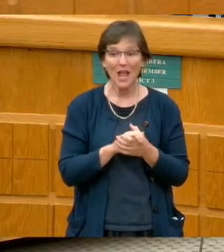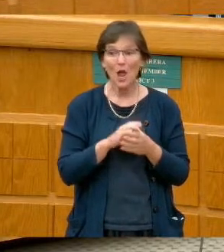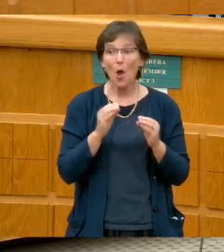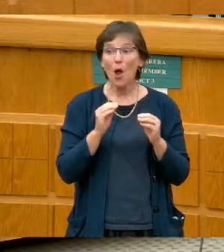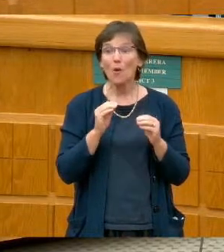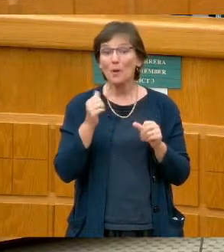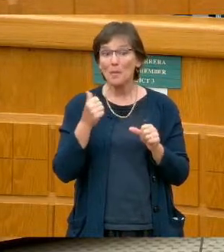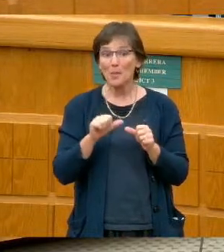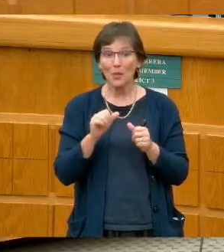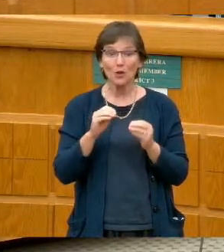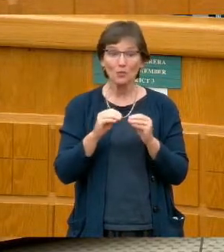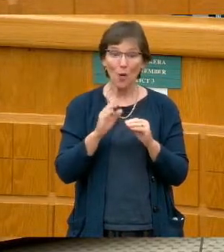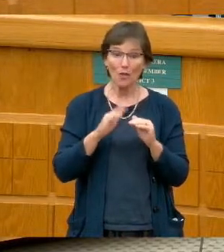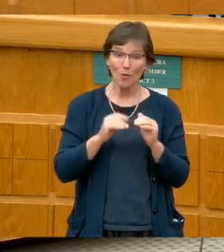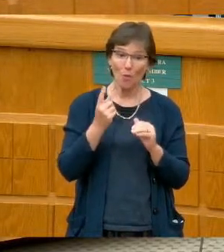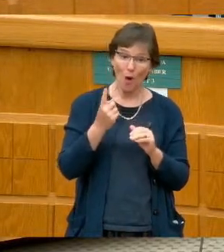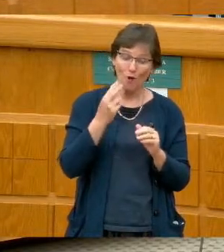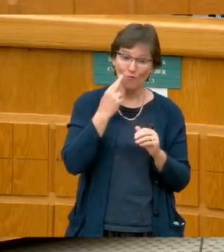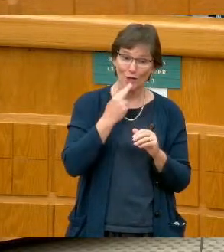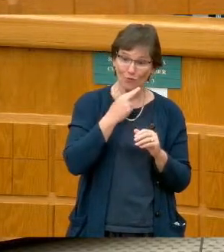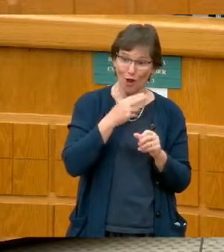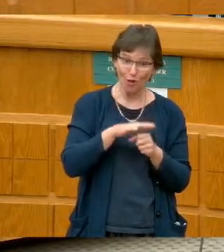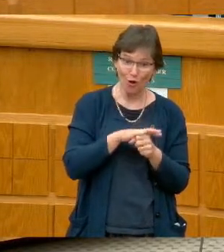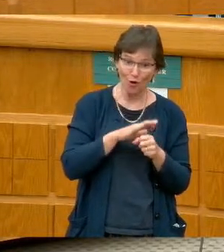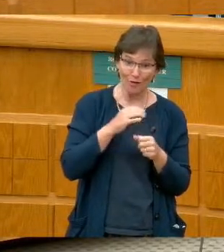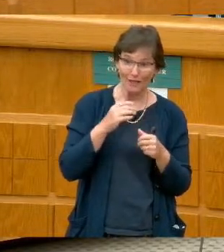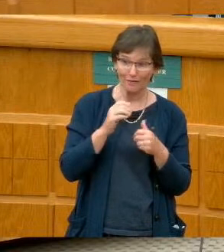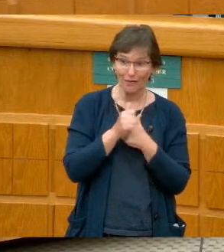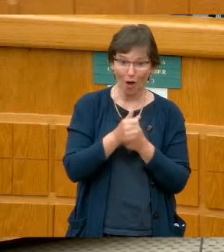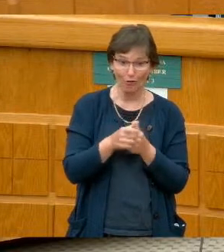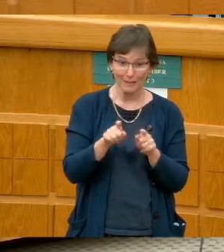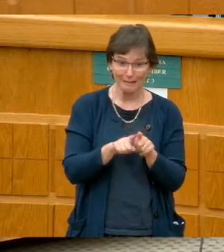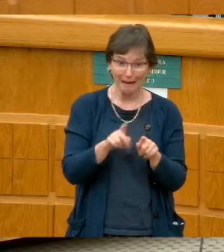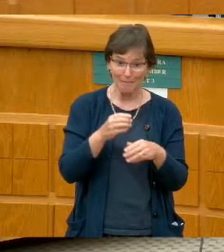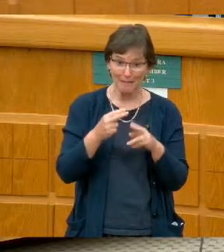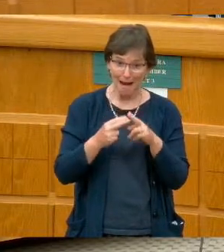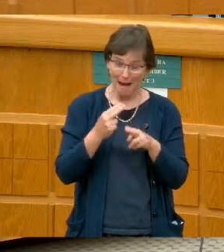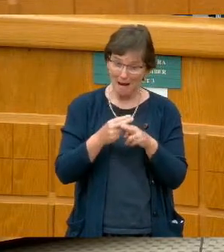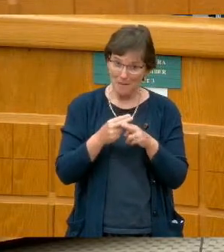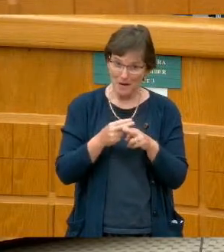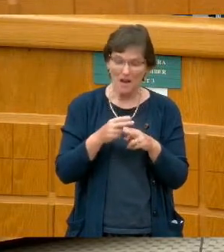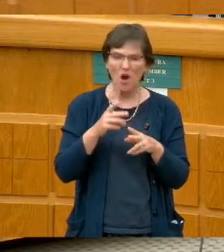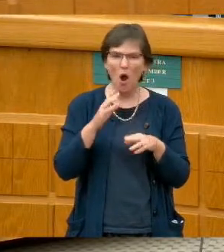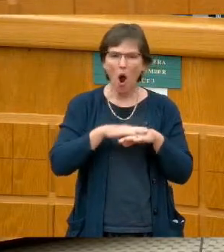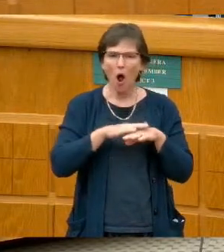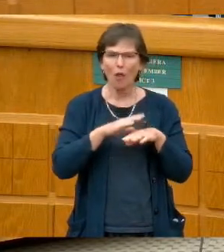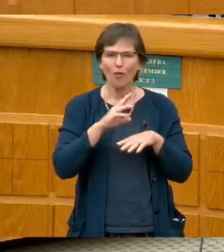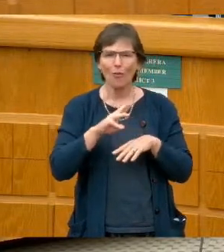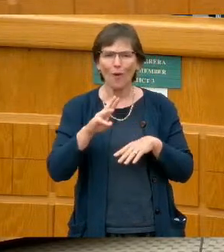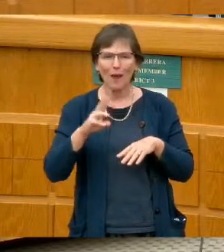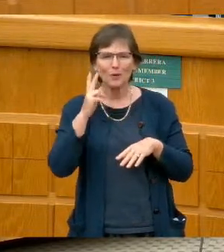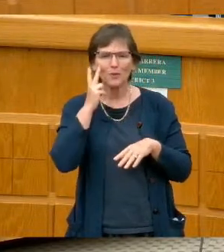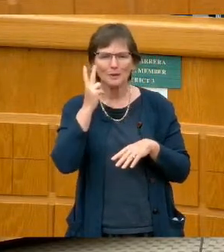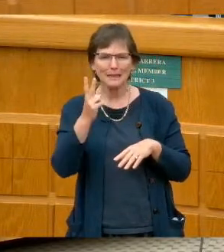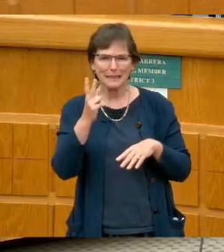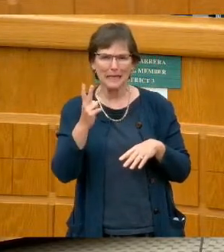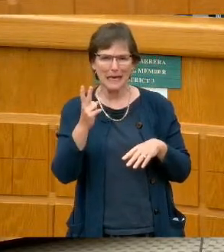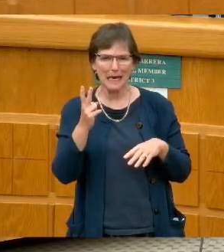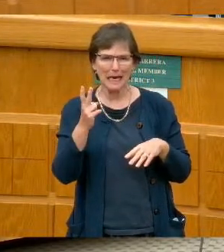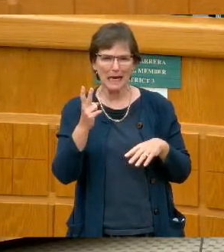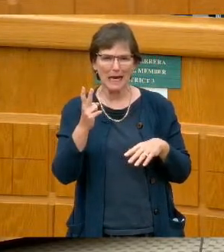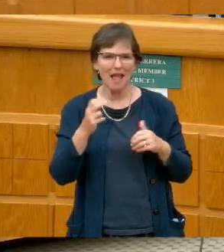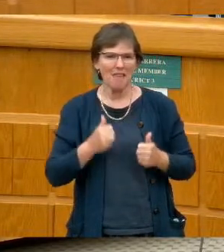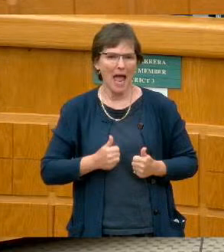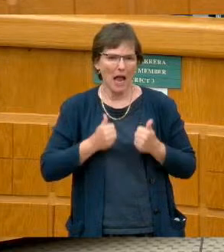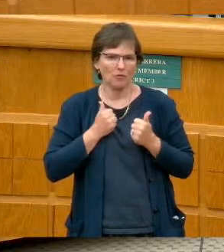goes by the same name. So if you want to know which address it was, it may be both of them. So they would be on that list at